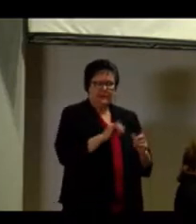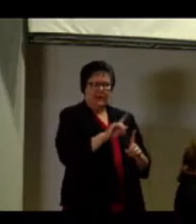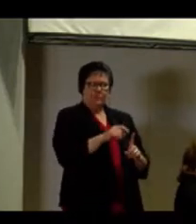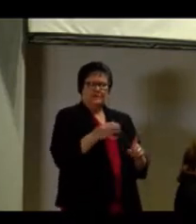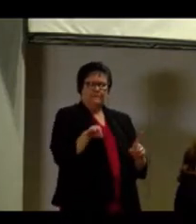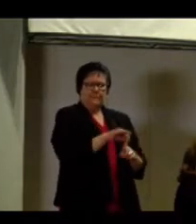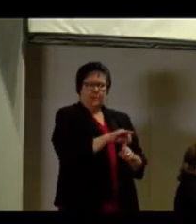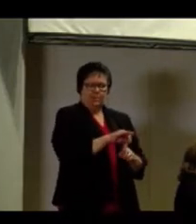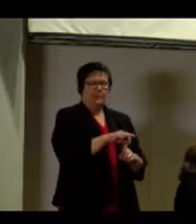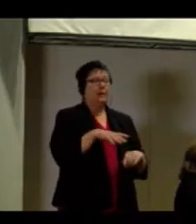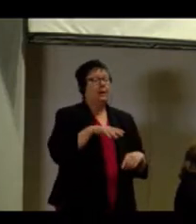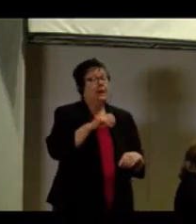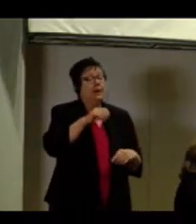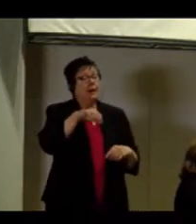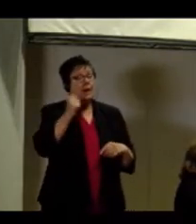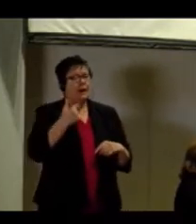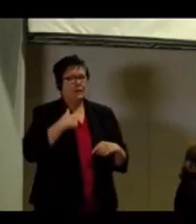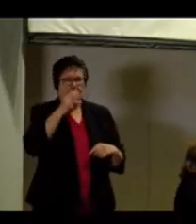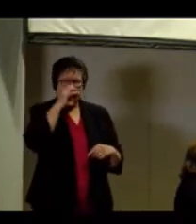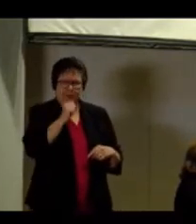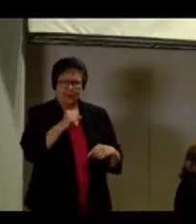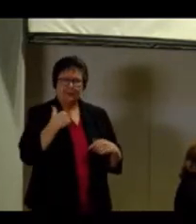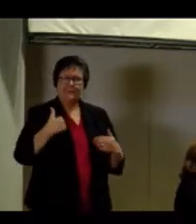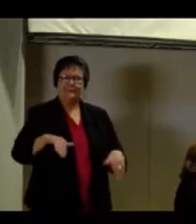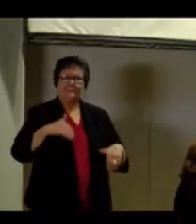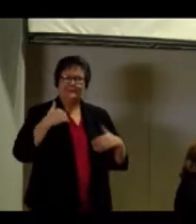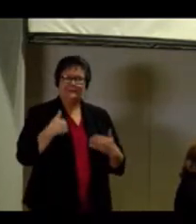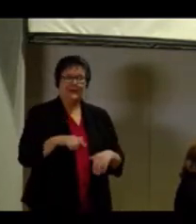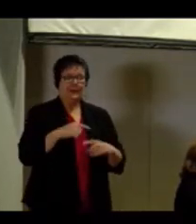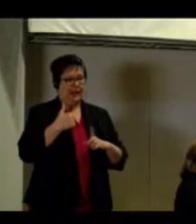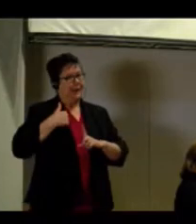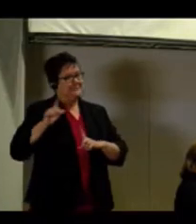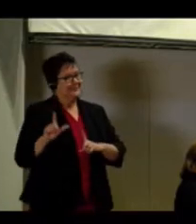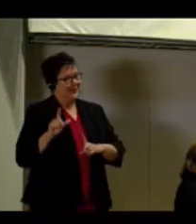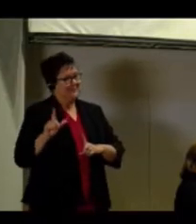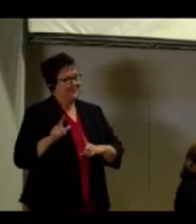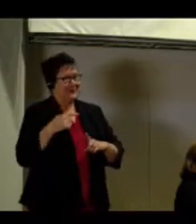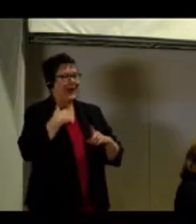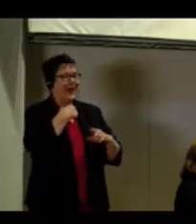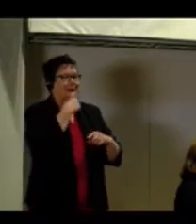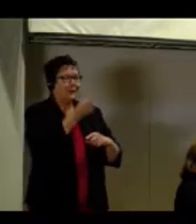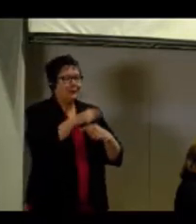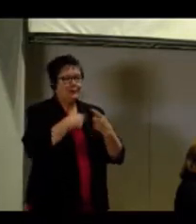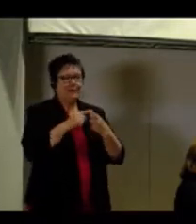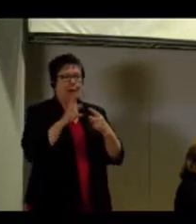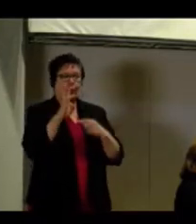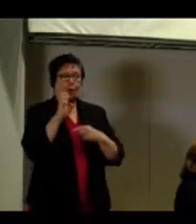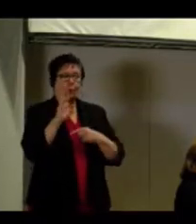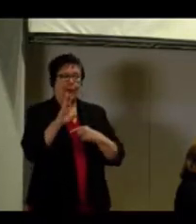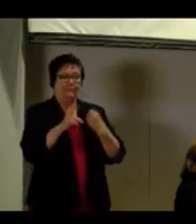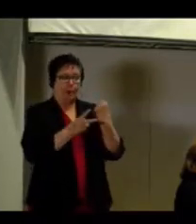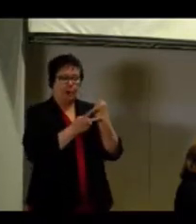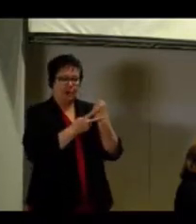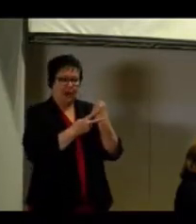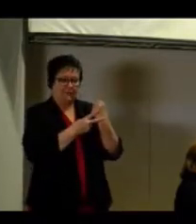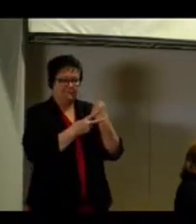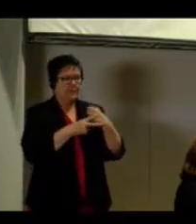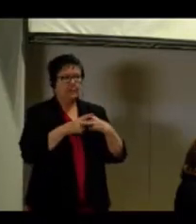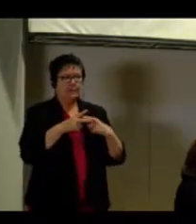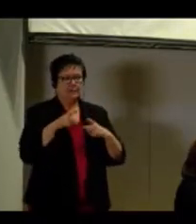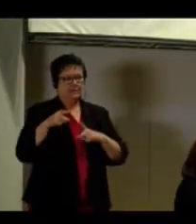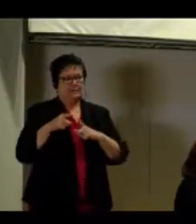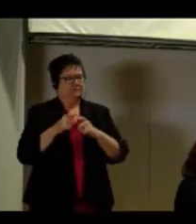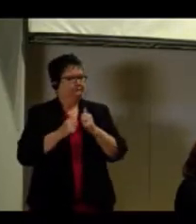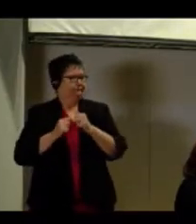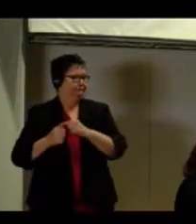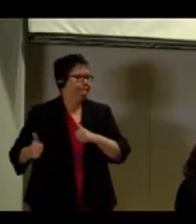One of the other things I found really interesting about being in a library, and I mentioned this when I talked about web archiving, is they're much further ahead than